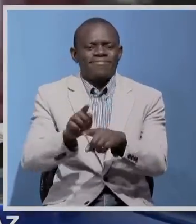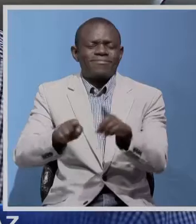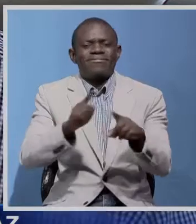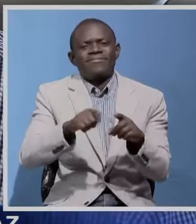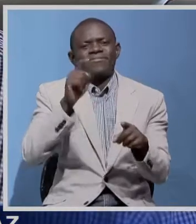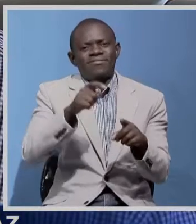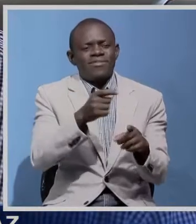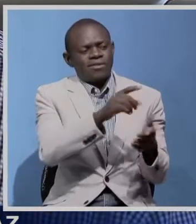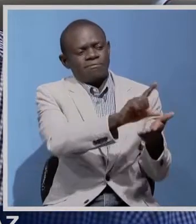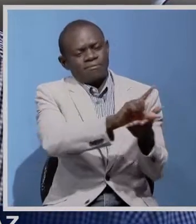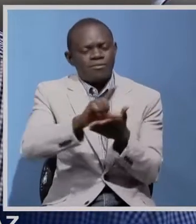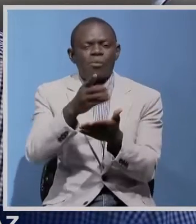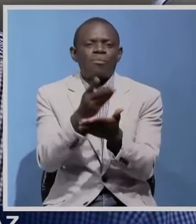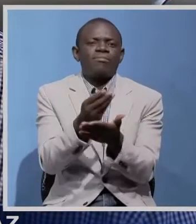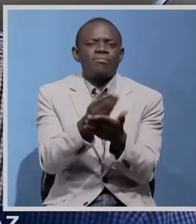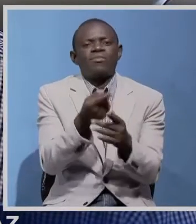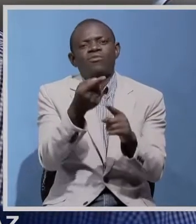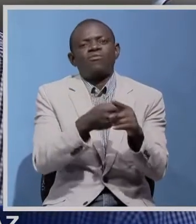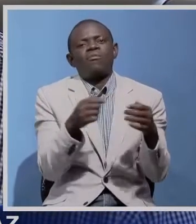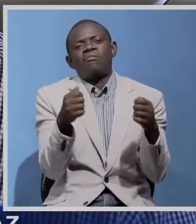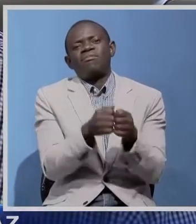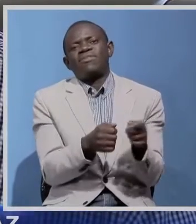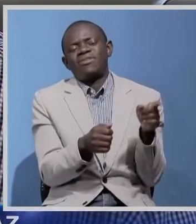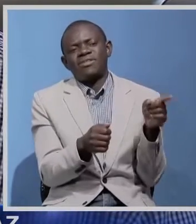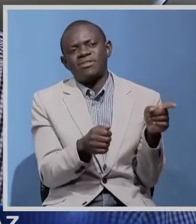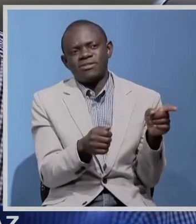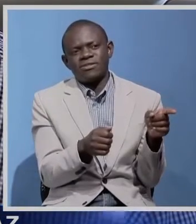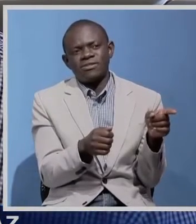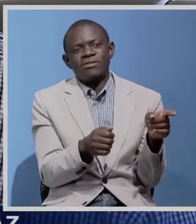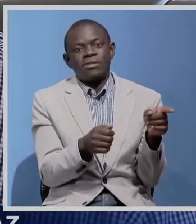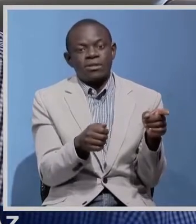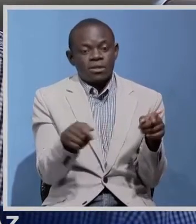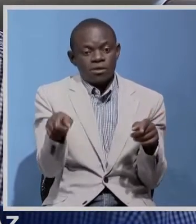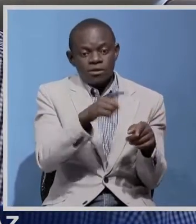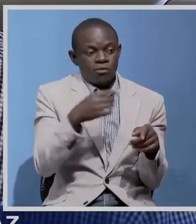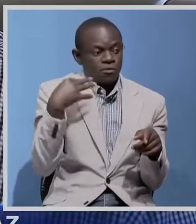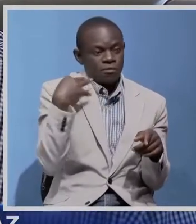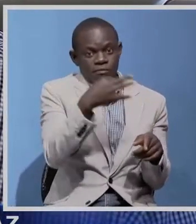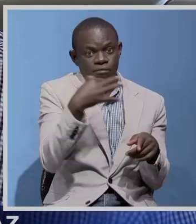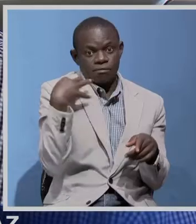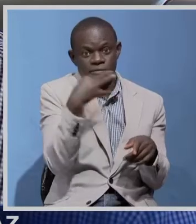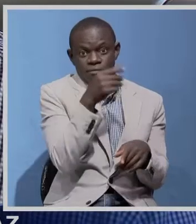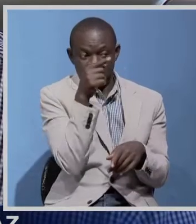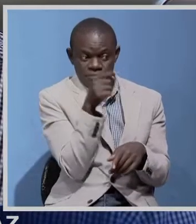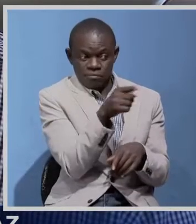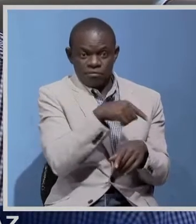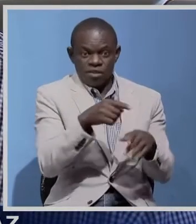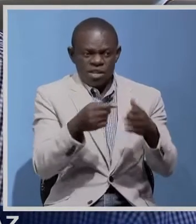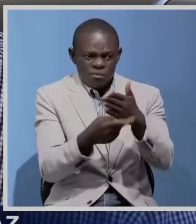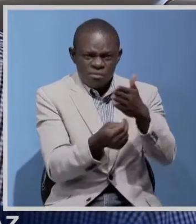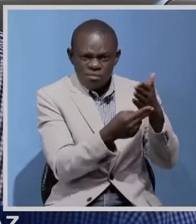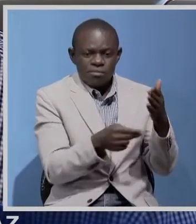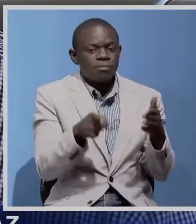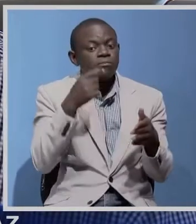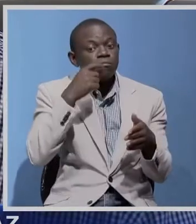put into this process. As they receive applications from their clients, they must take note of the risk, they